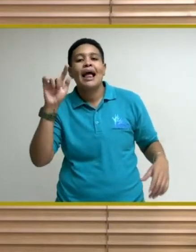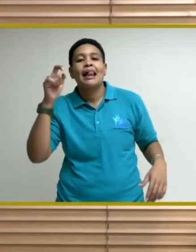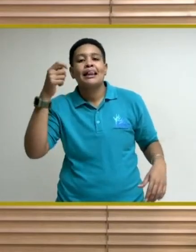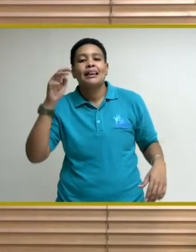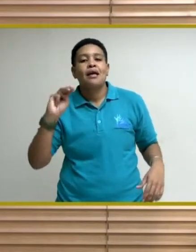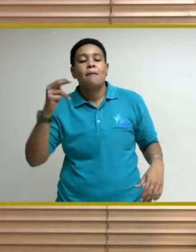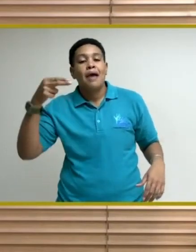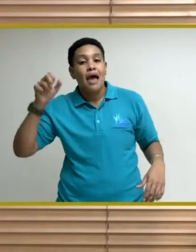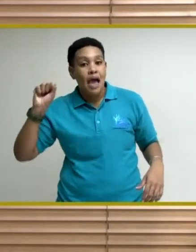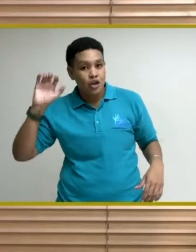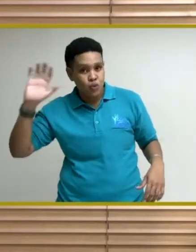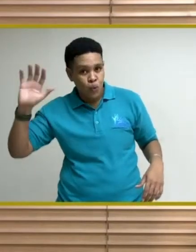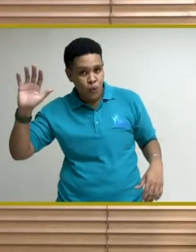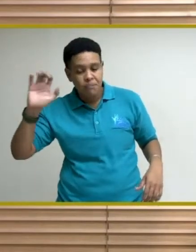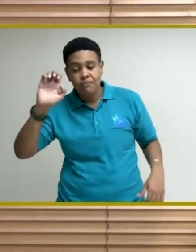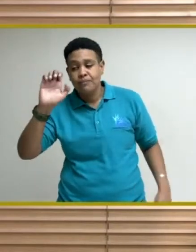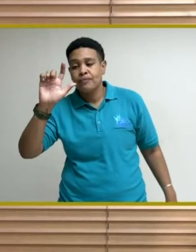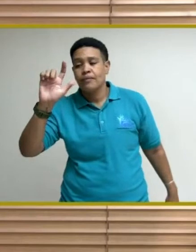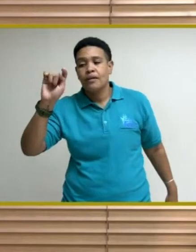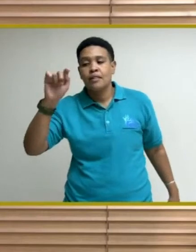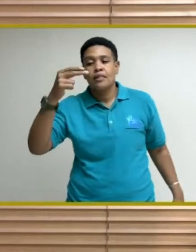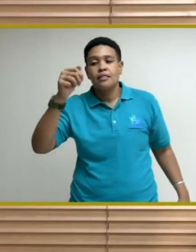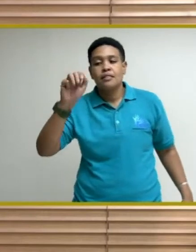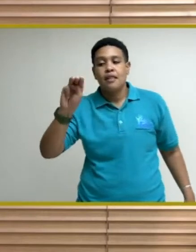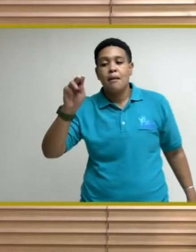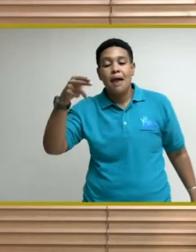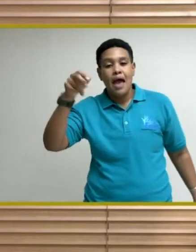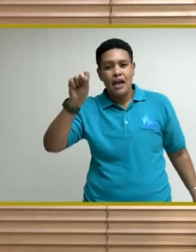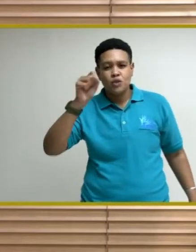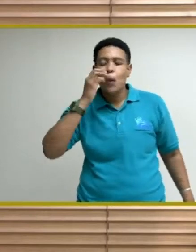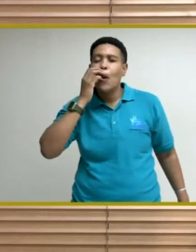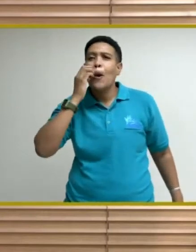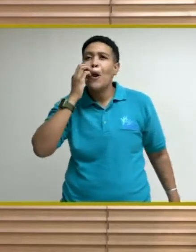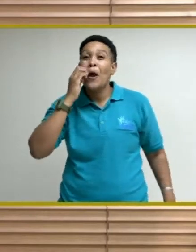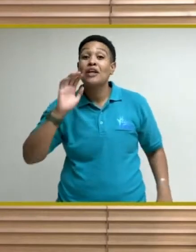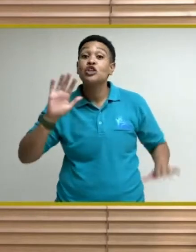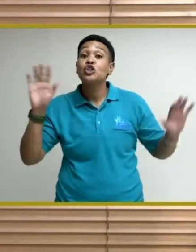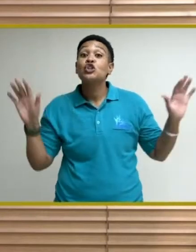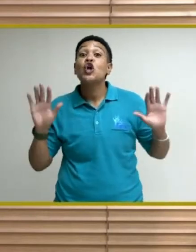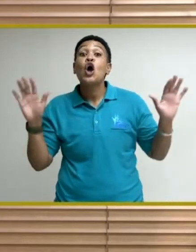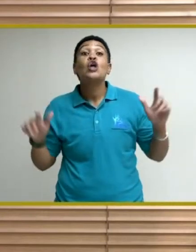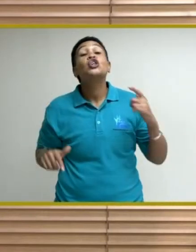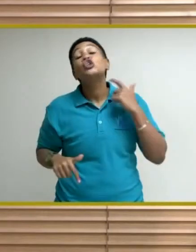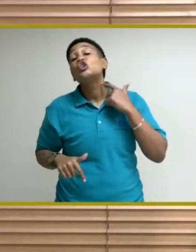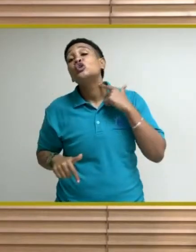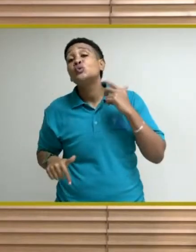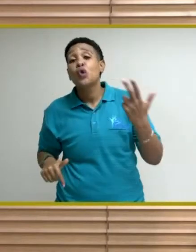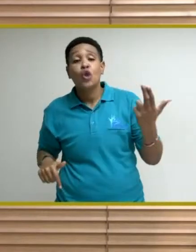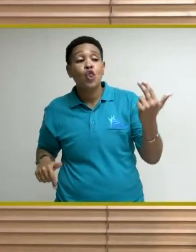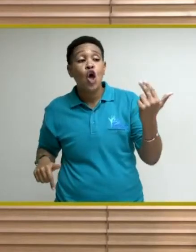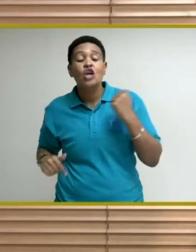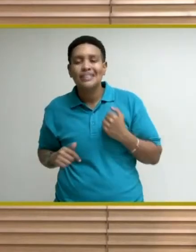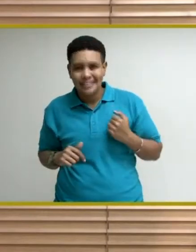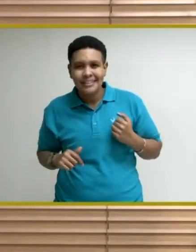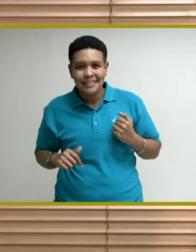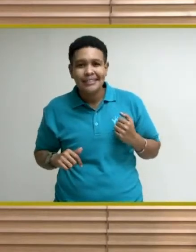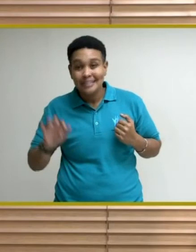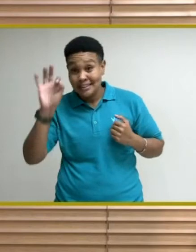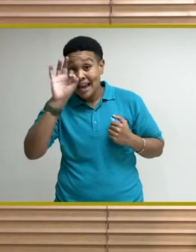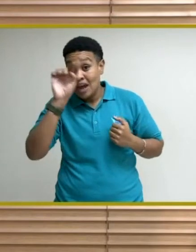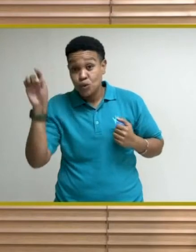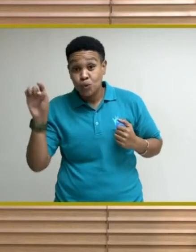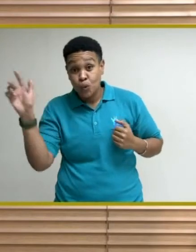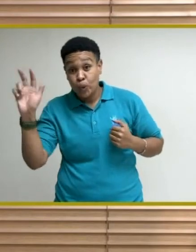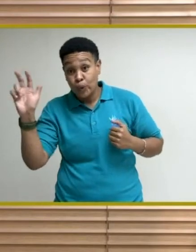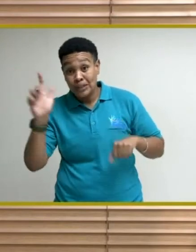School. That's Eltham High School. And Sunday, June 13th, 9 a.m. to